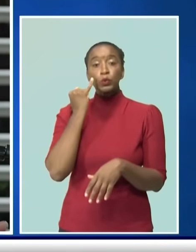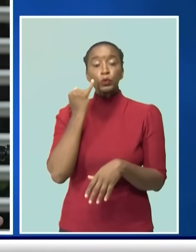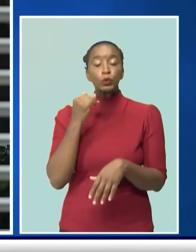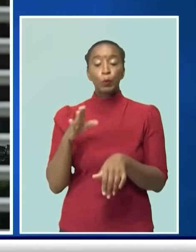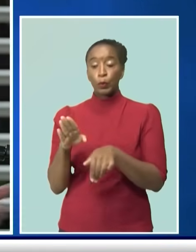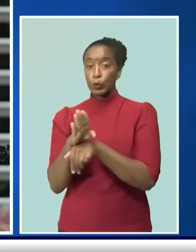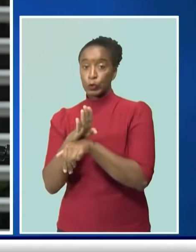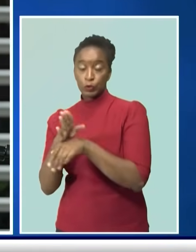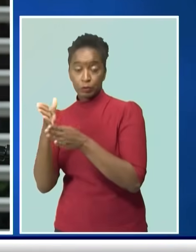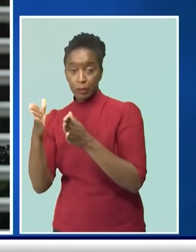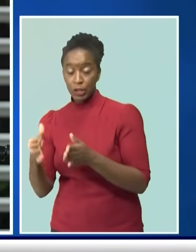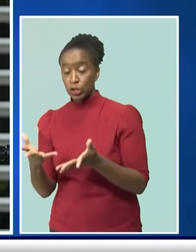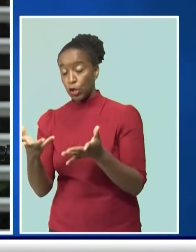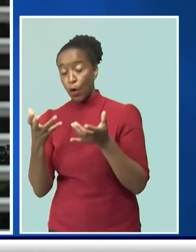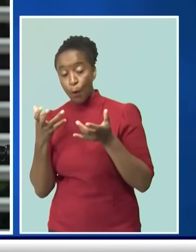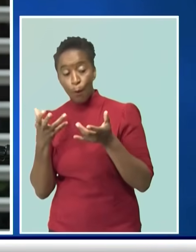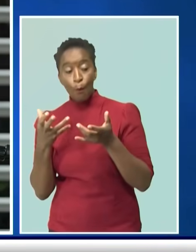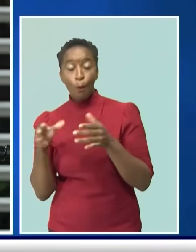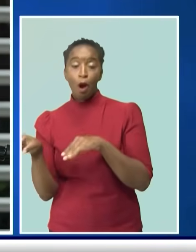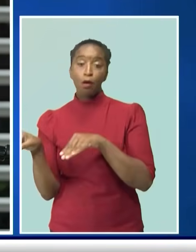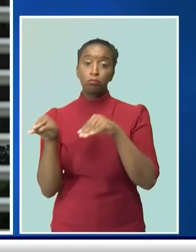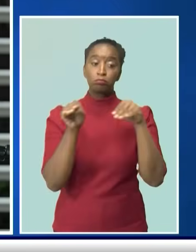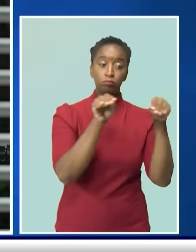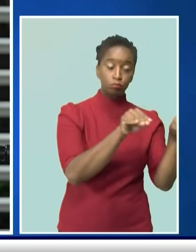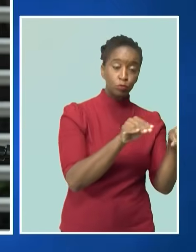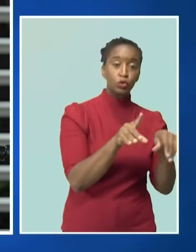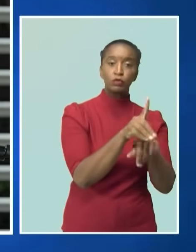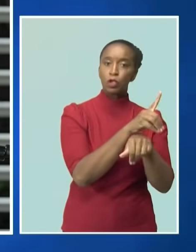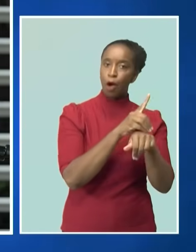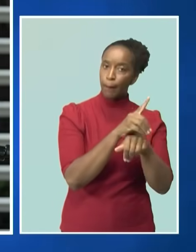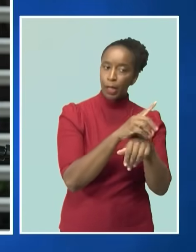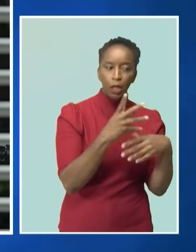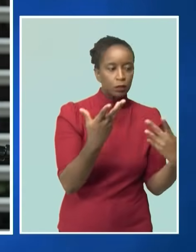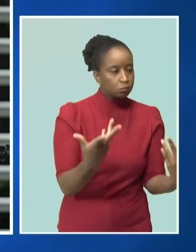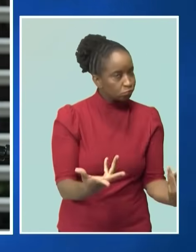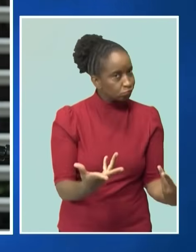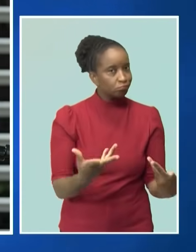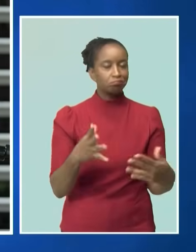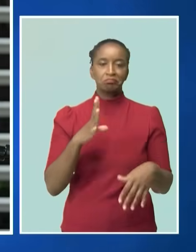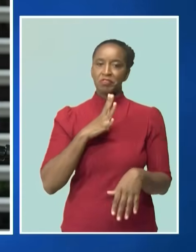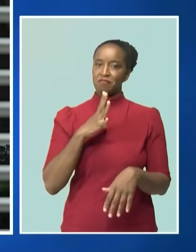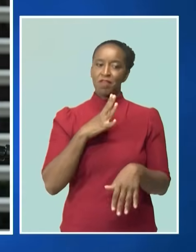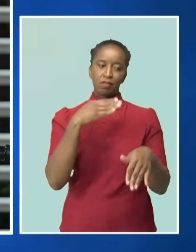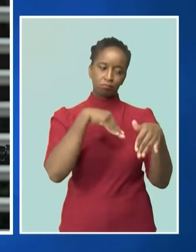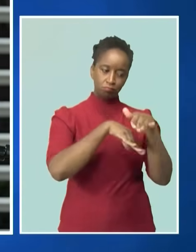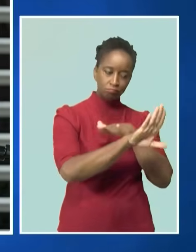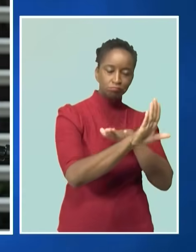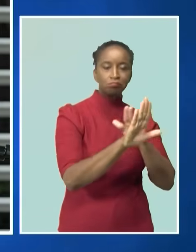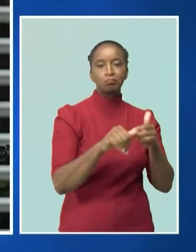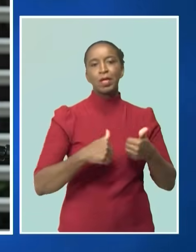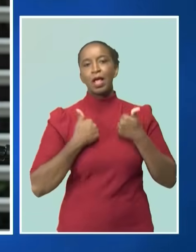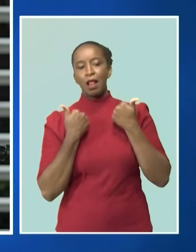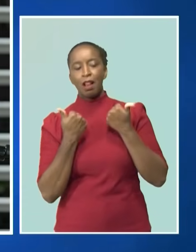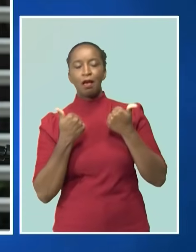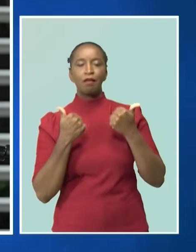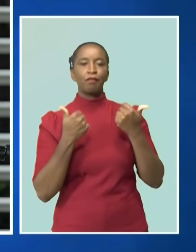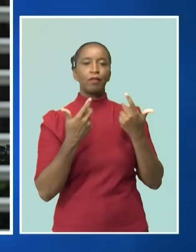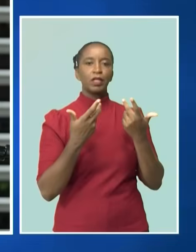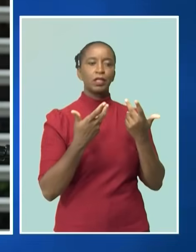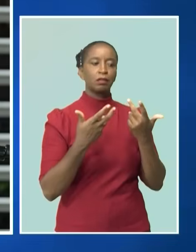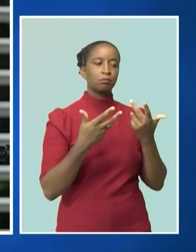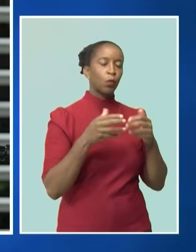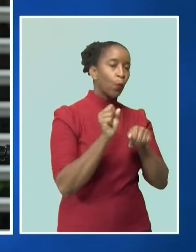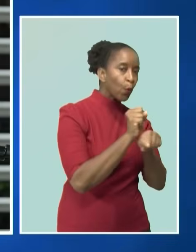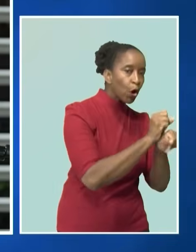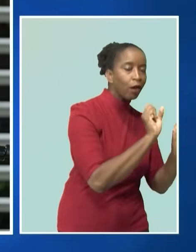Dominica, the same courtesies will extend to the Bajan. If, however, you breach our laws while you're here, you'll be